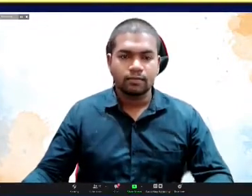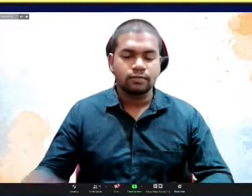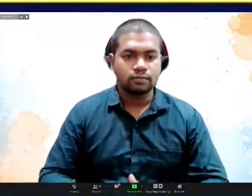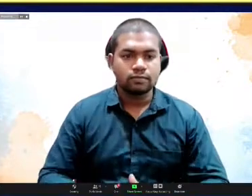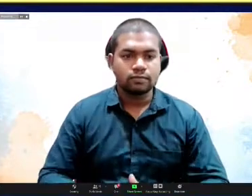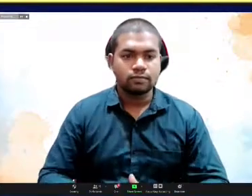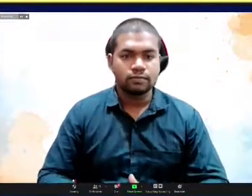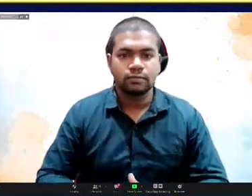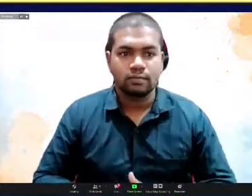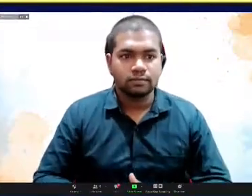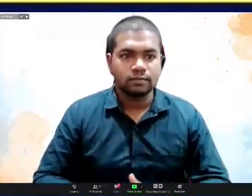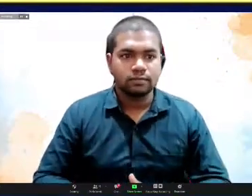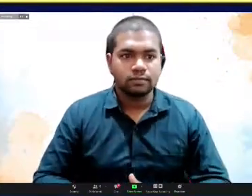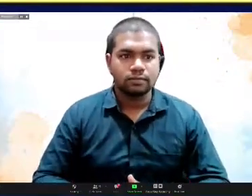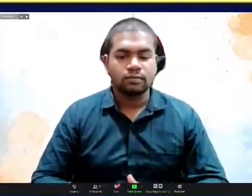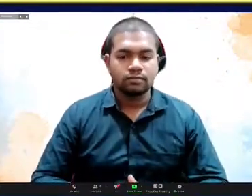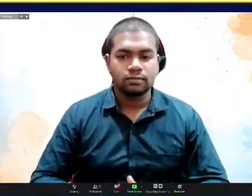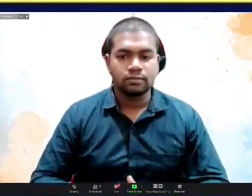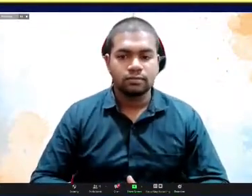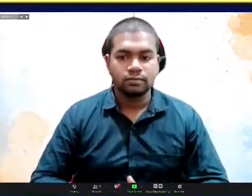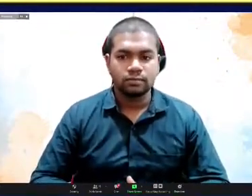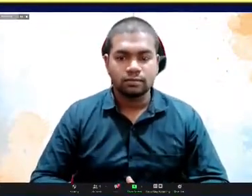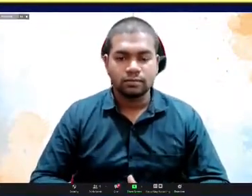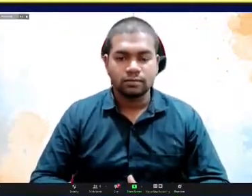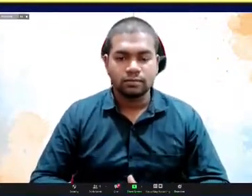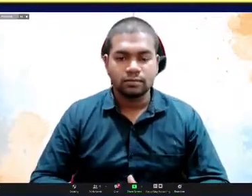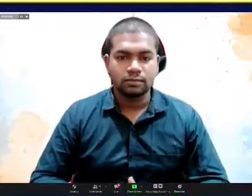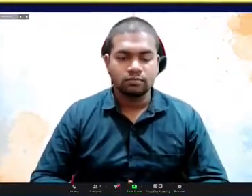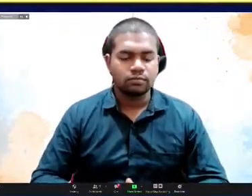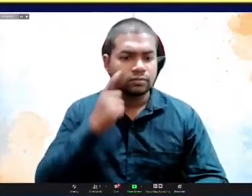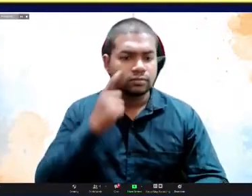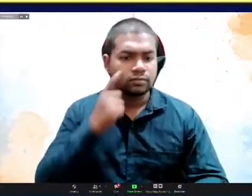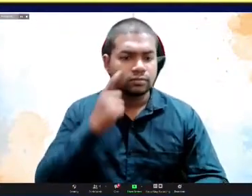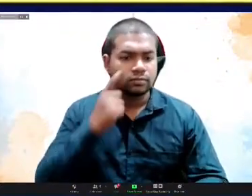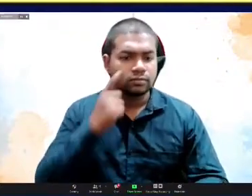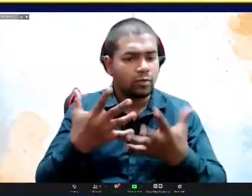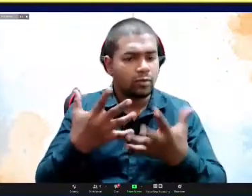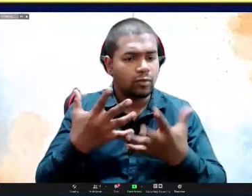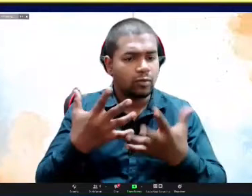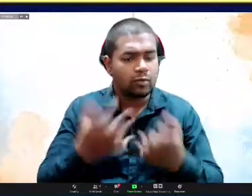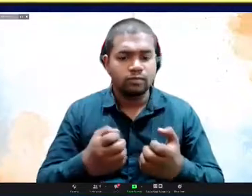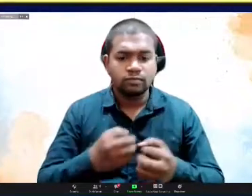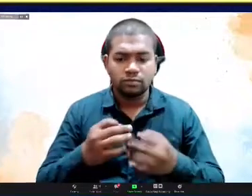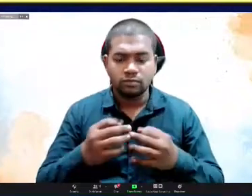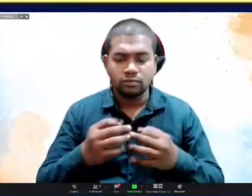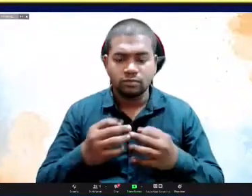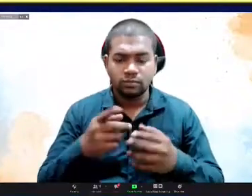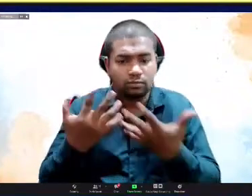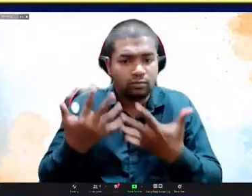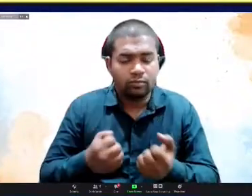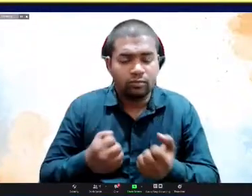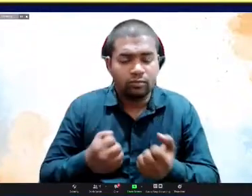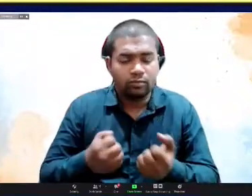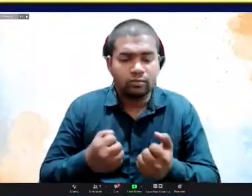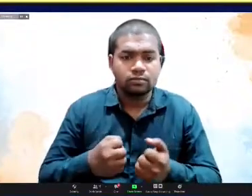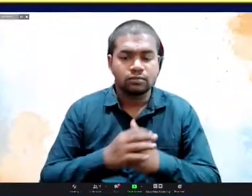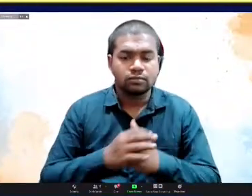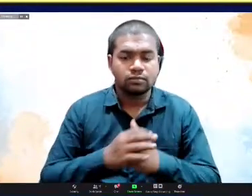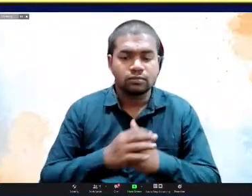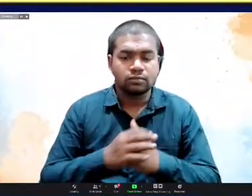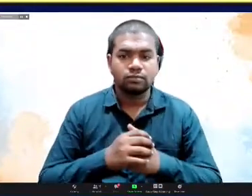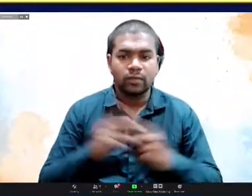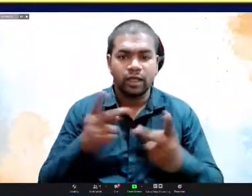you really, really have a burning need to understand how design can make a difference to